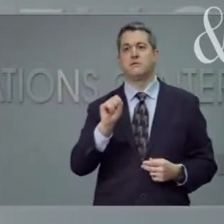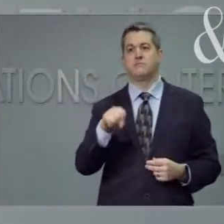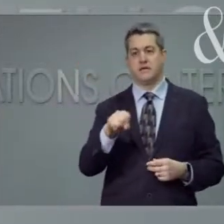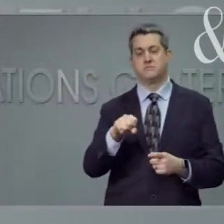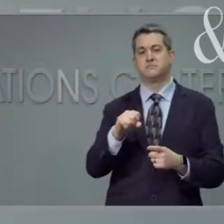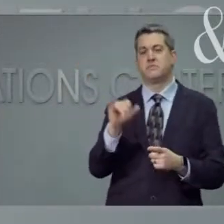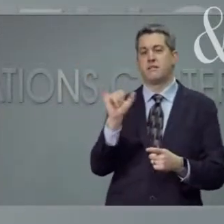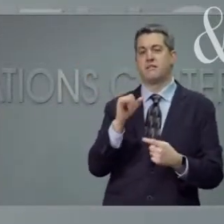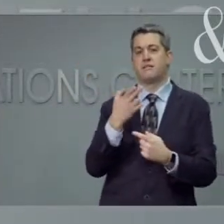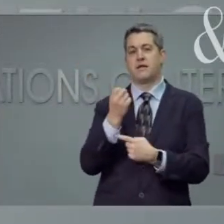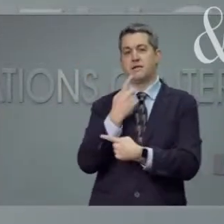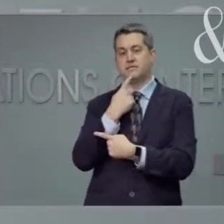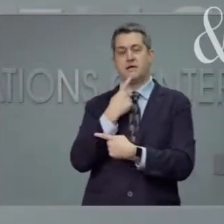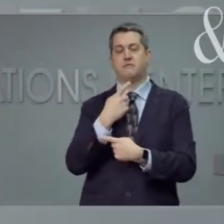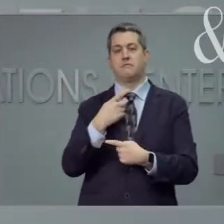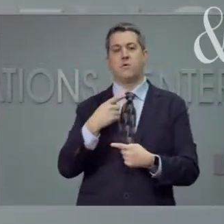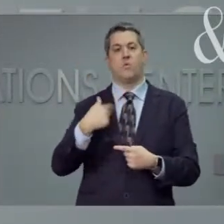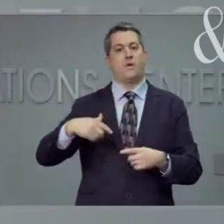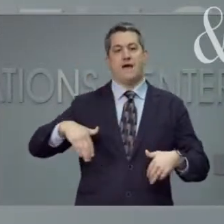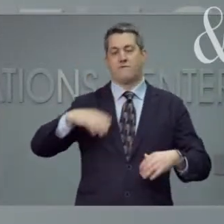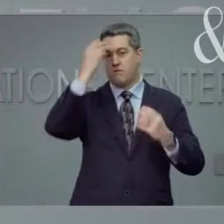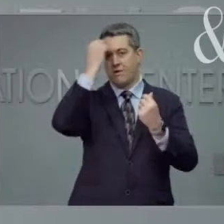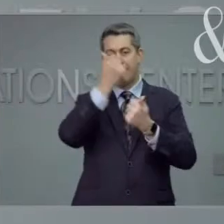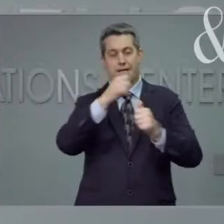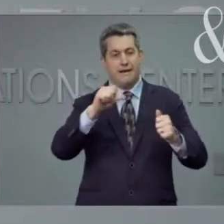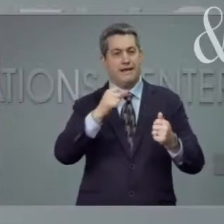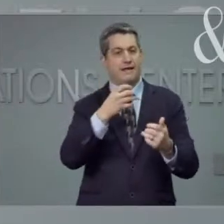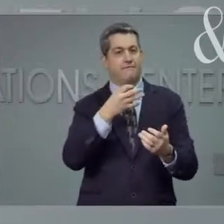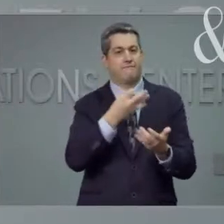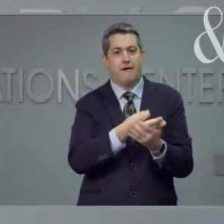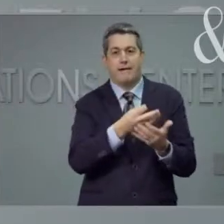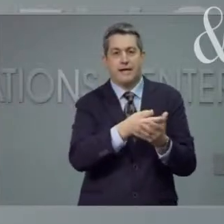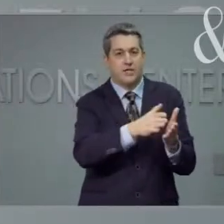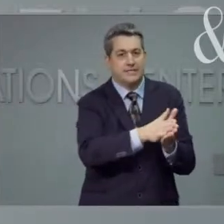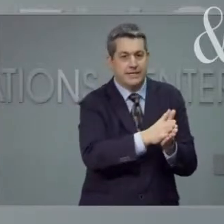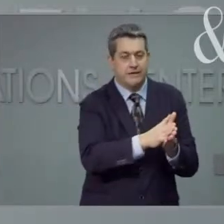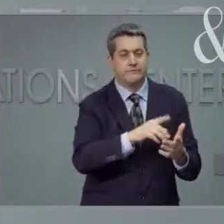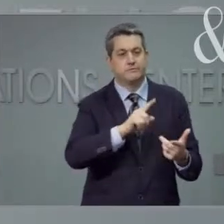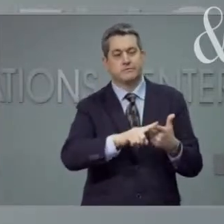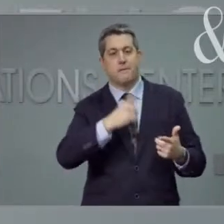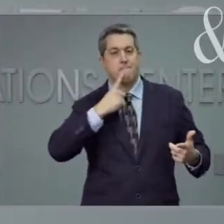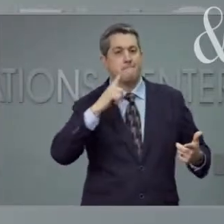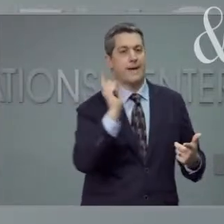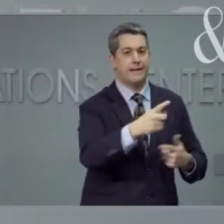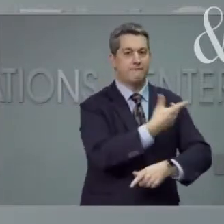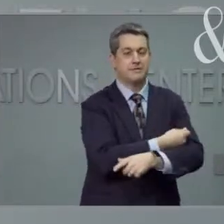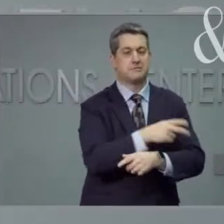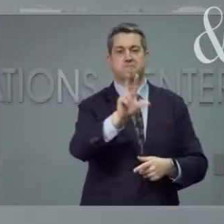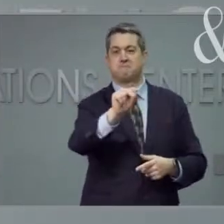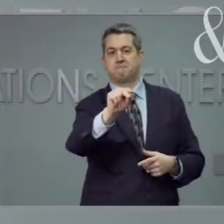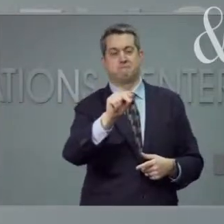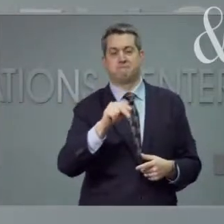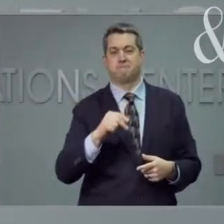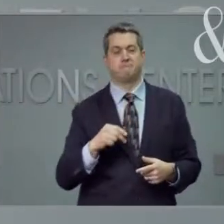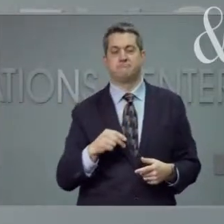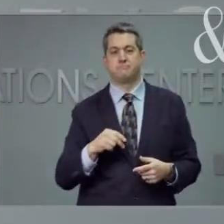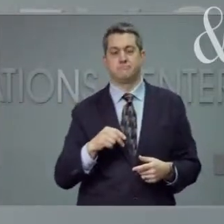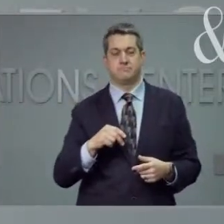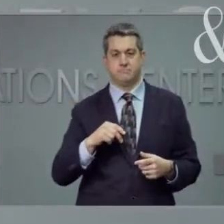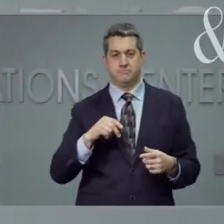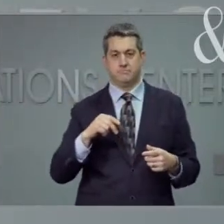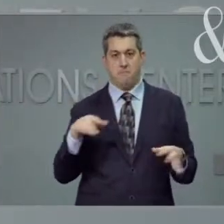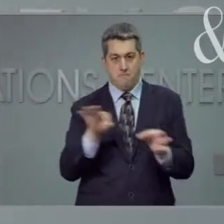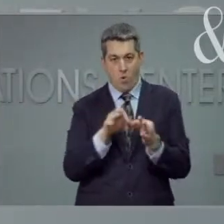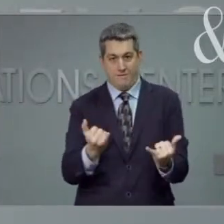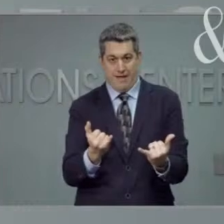said, have not contemplating any sort of financial incentives nor mandates. I think we are focused on making sure we can get